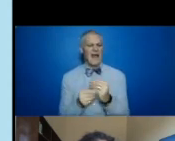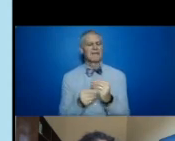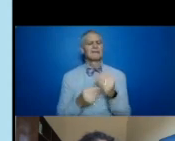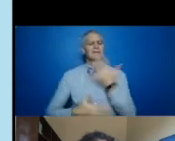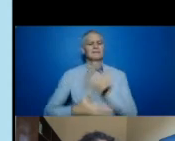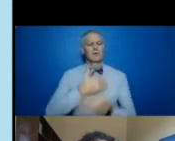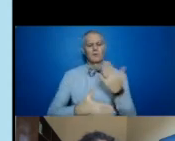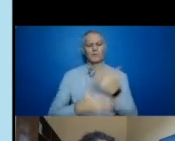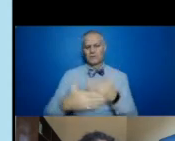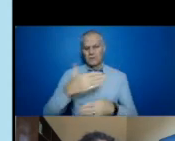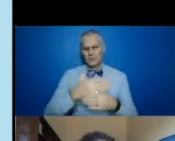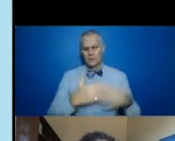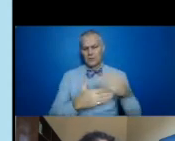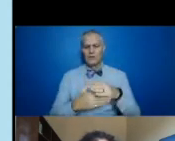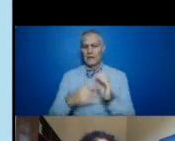the idea that